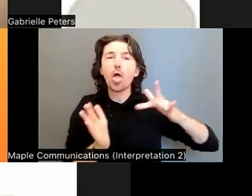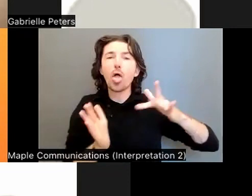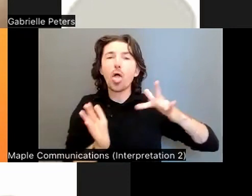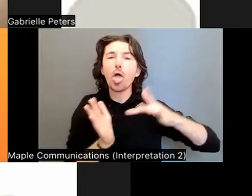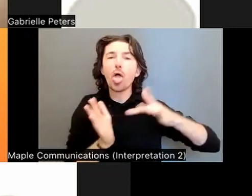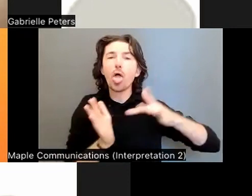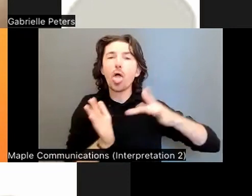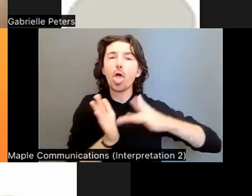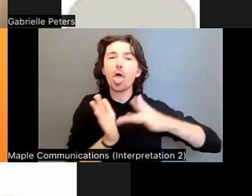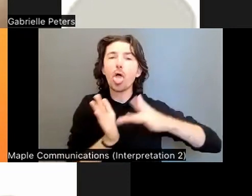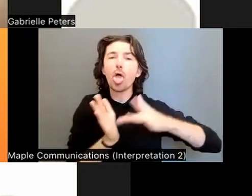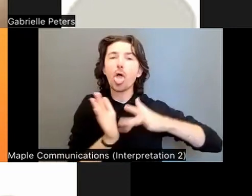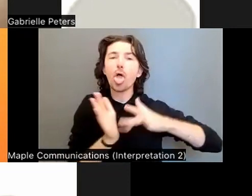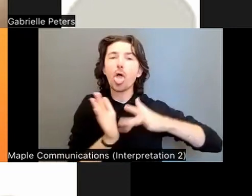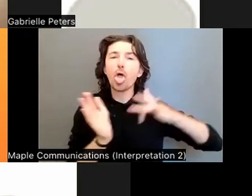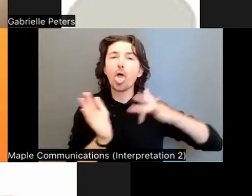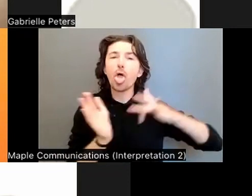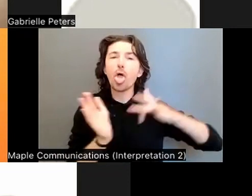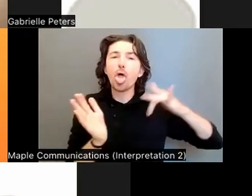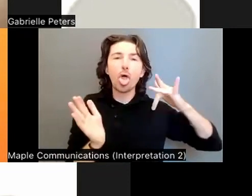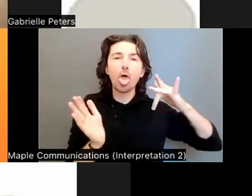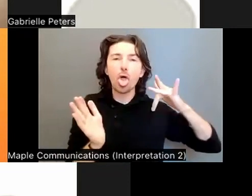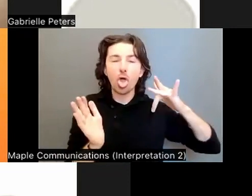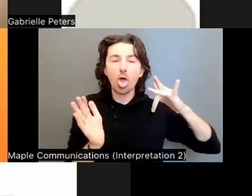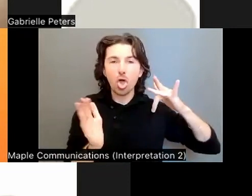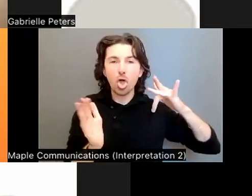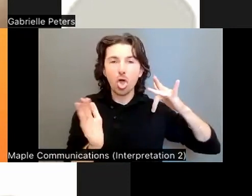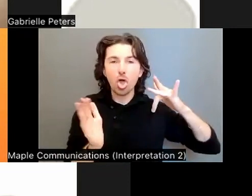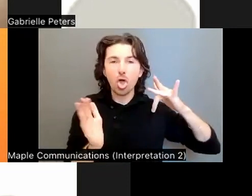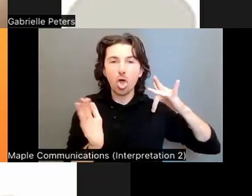of effort, and after several months,